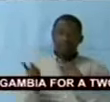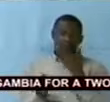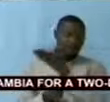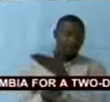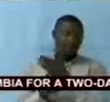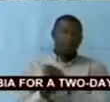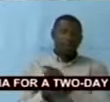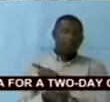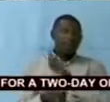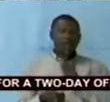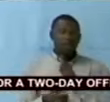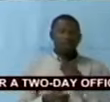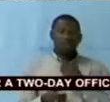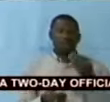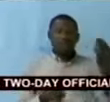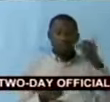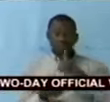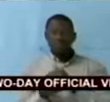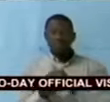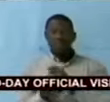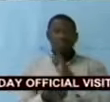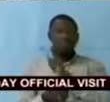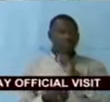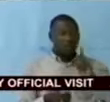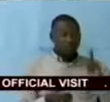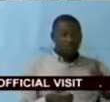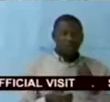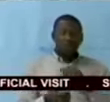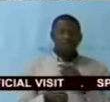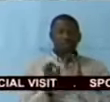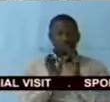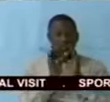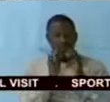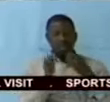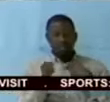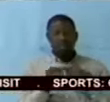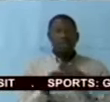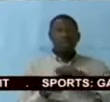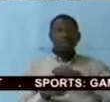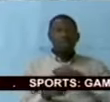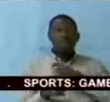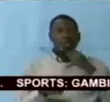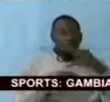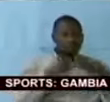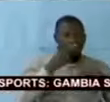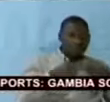they were coming individually to come and tell me their own story.